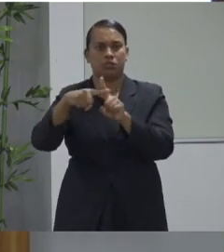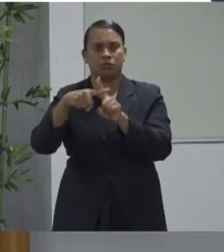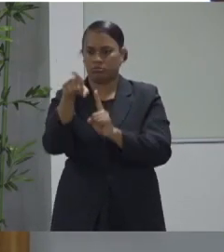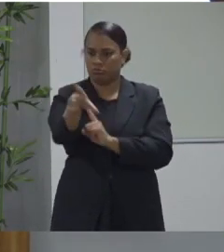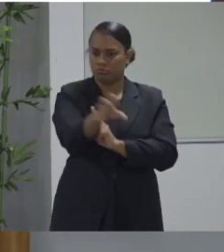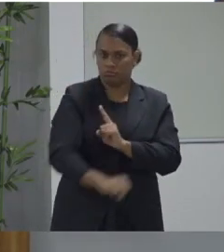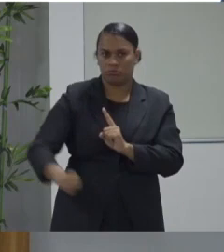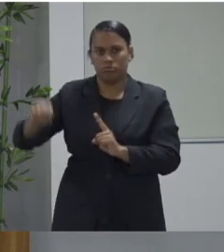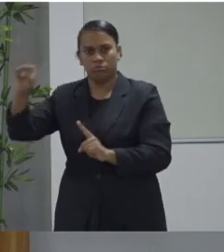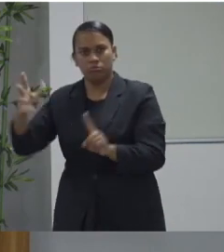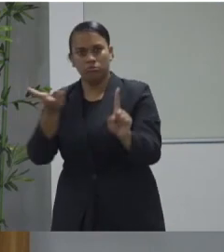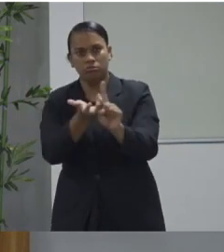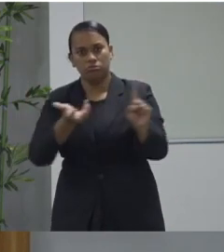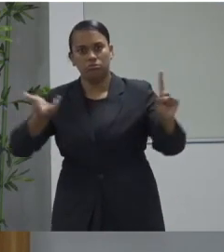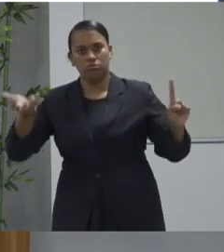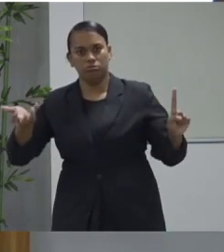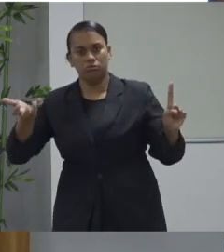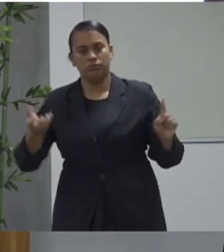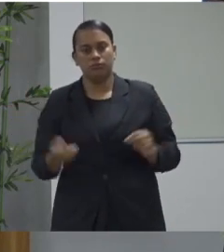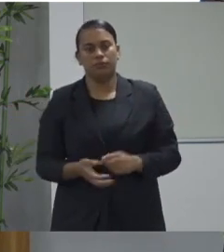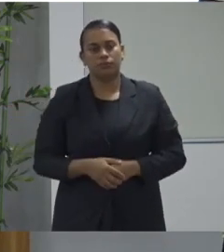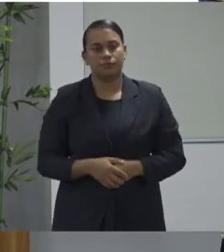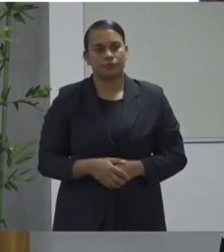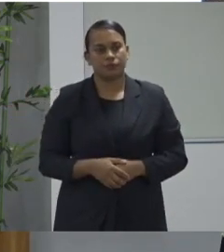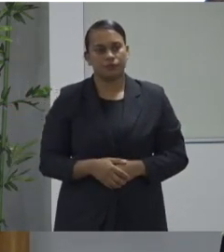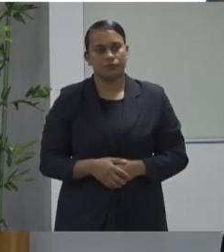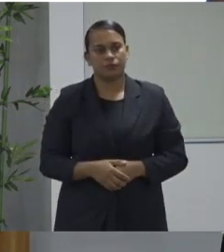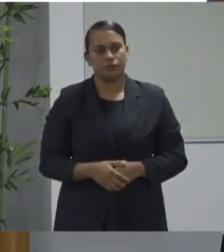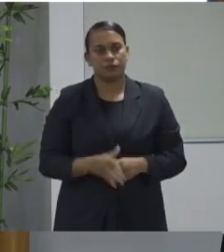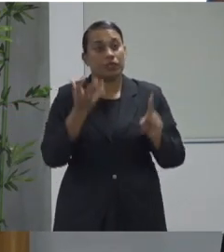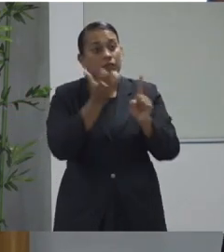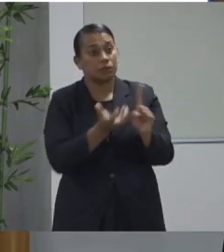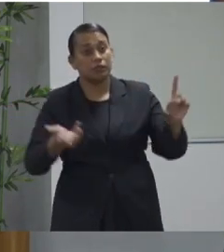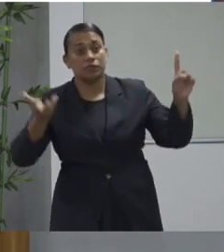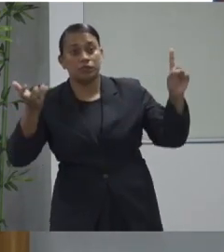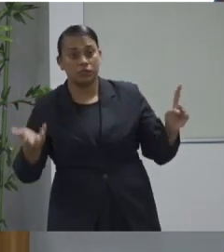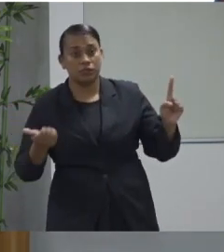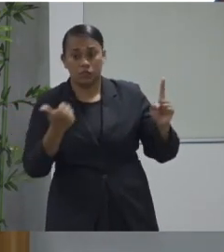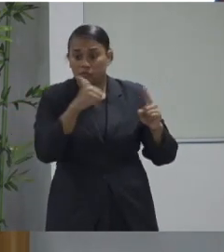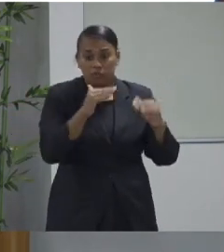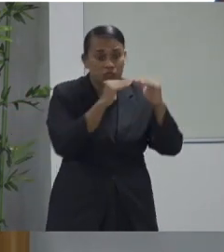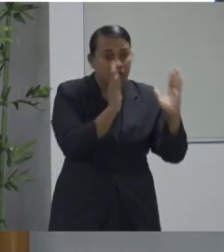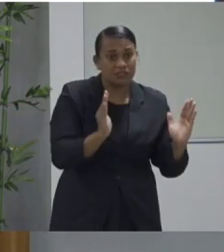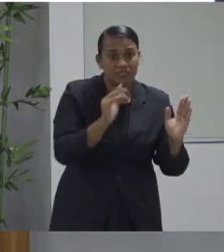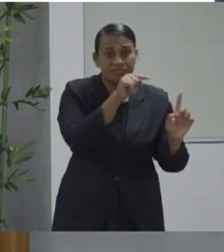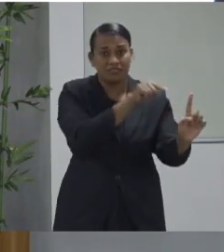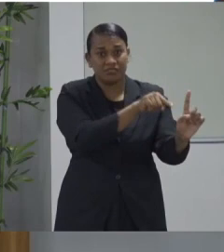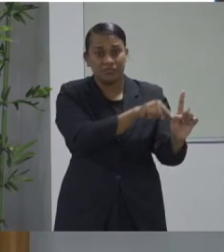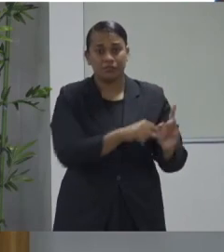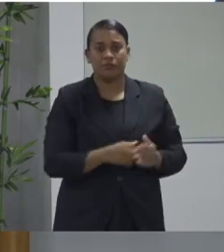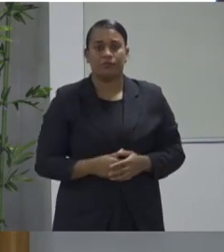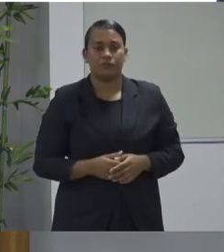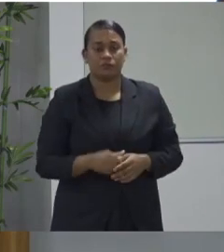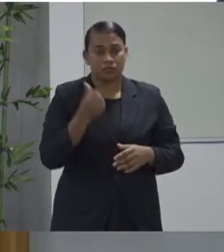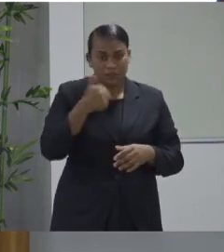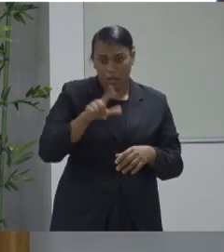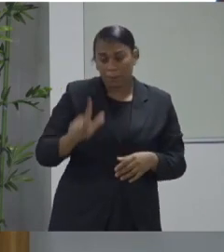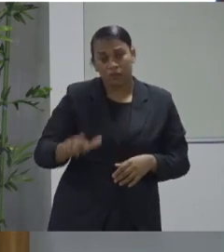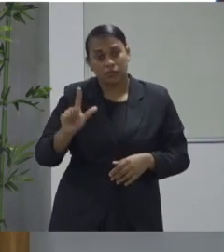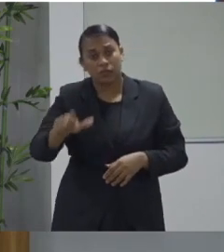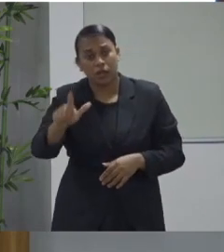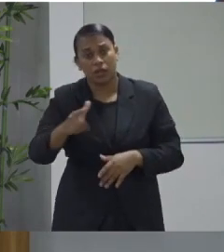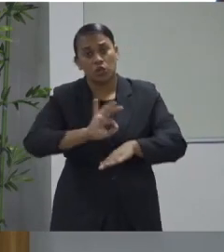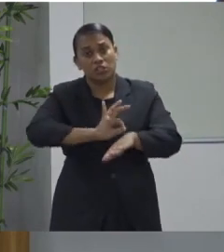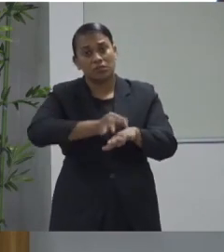is currently at the isolation facility at Lambasa Hospital.